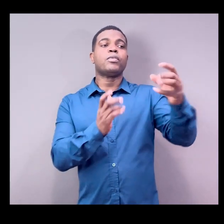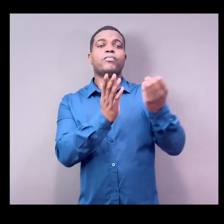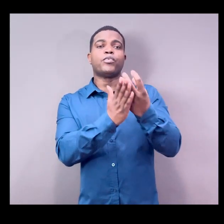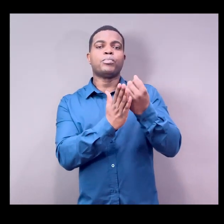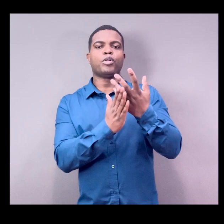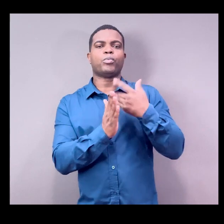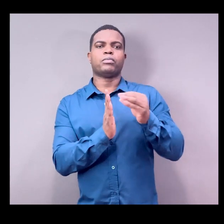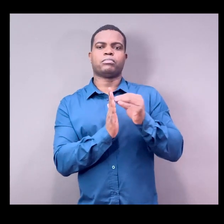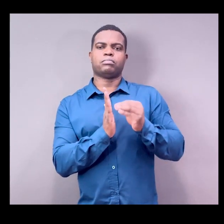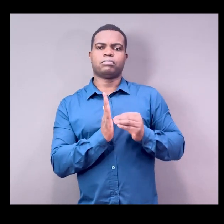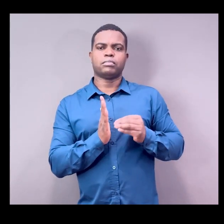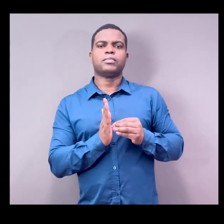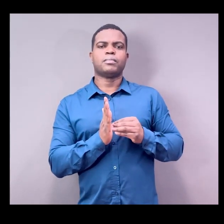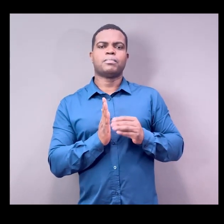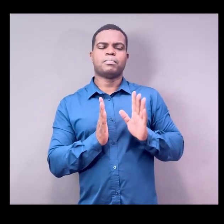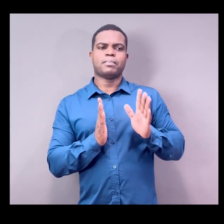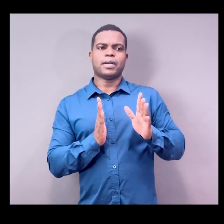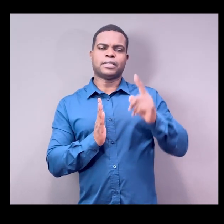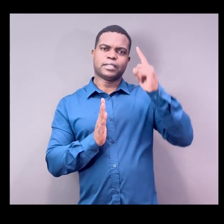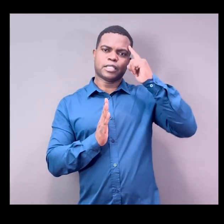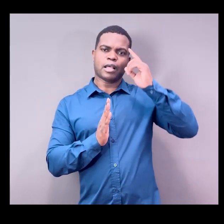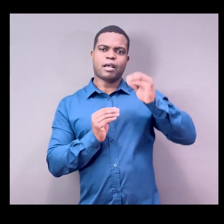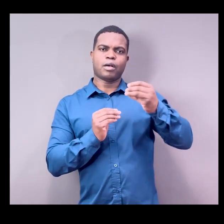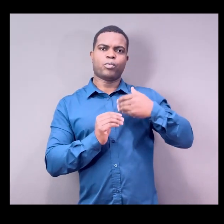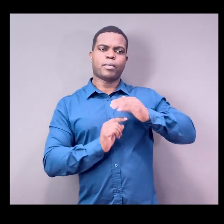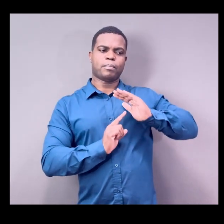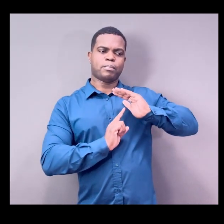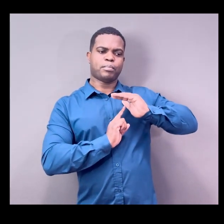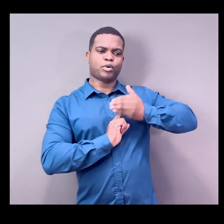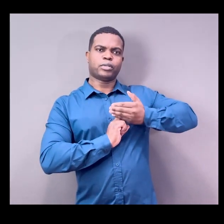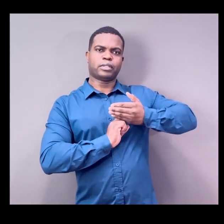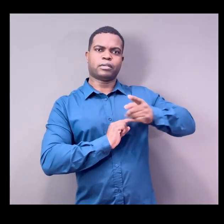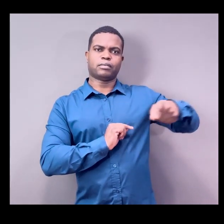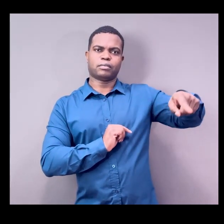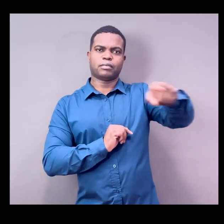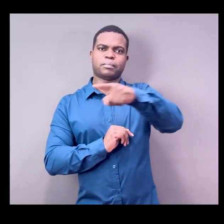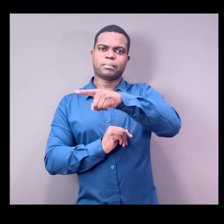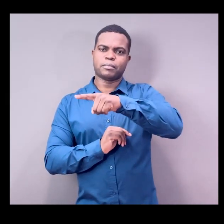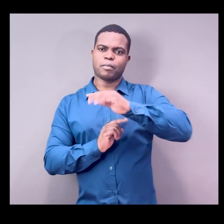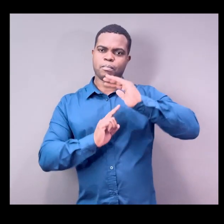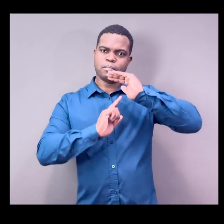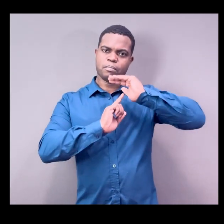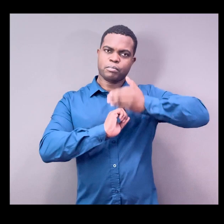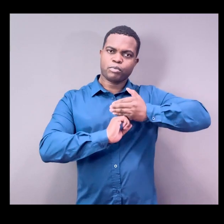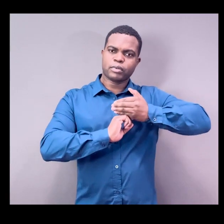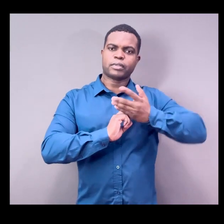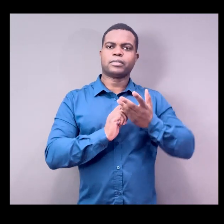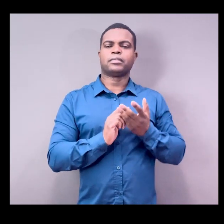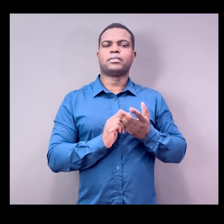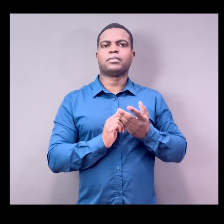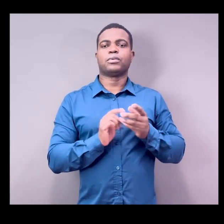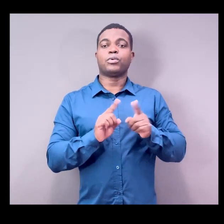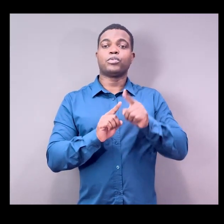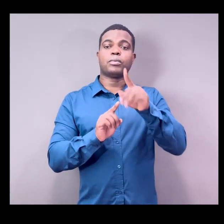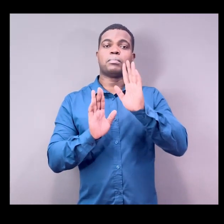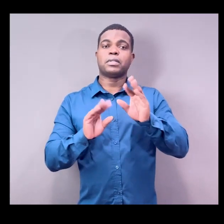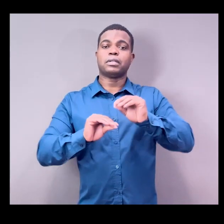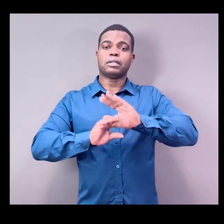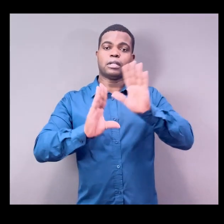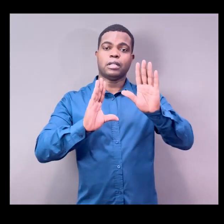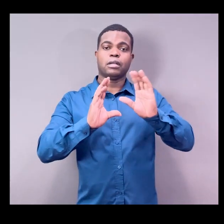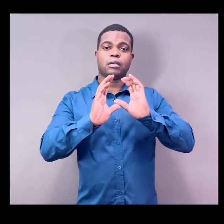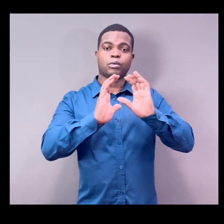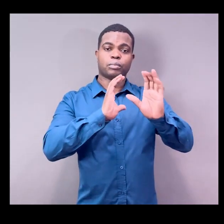You need to protect people's data. You need to protect sensitive information. You need to also